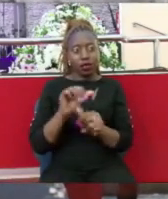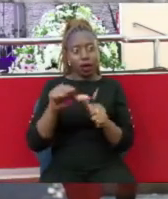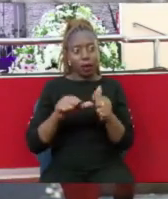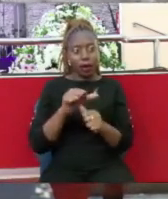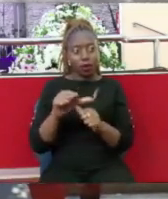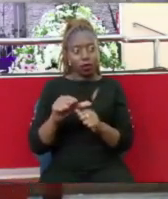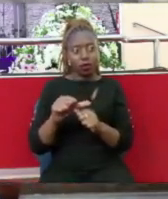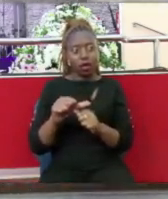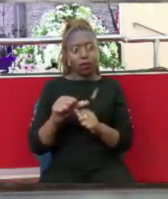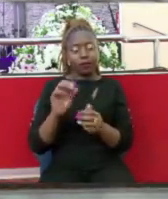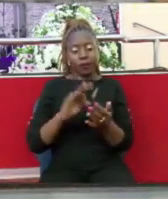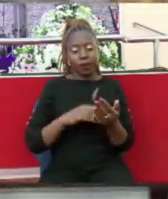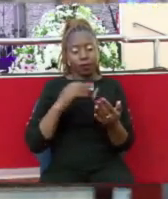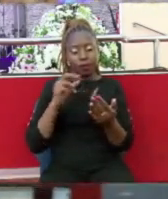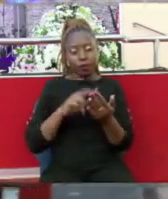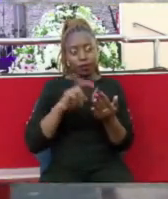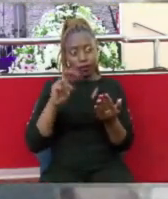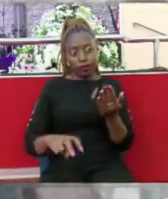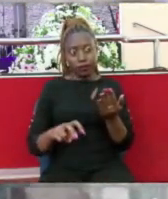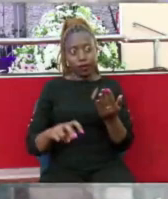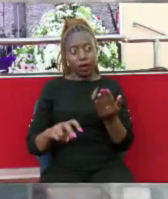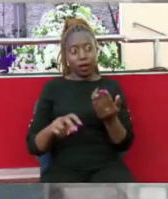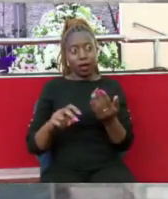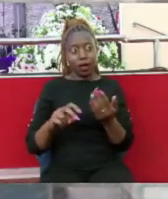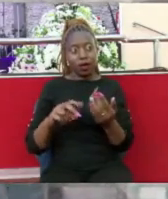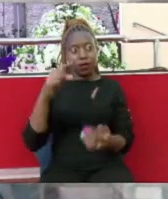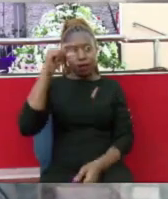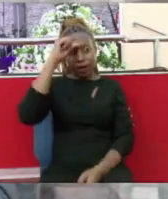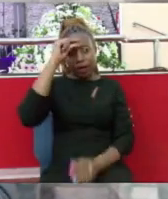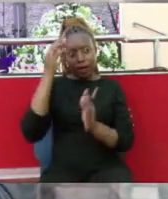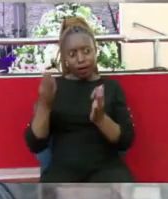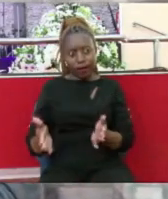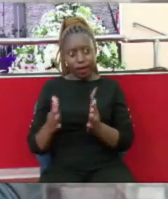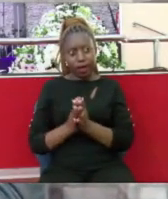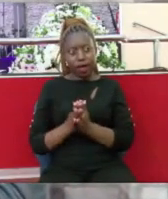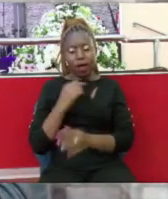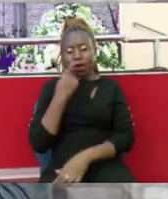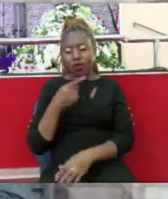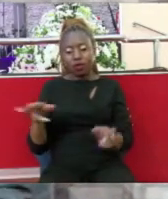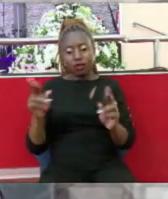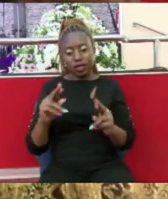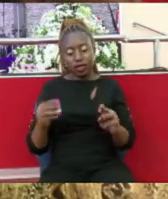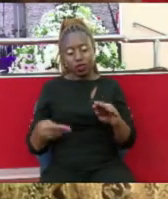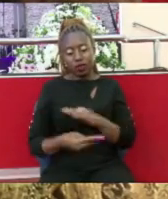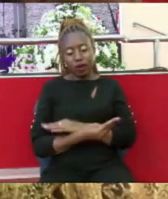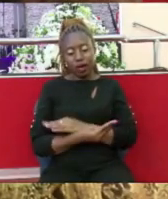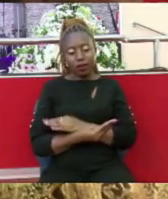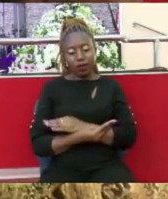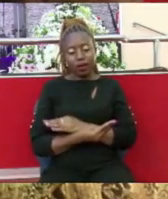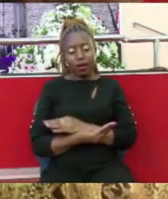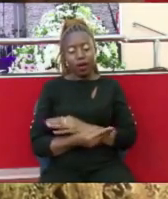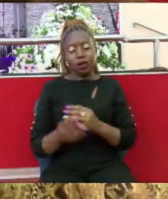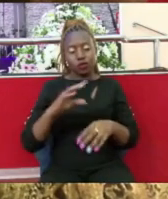kufutwa kazi pale ya naibu gavana, mtu akitoa pesa 800,000. You say, because I